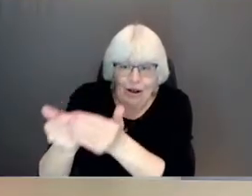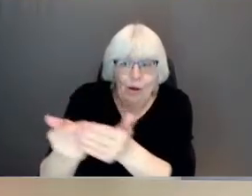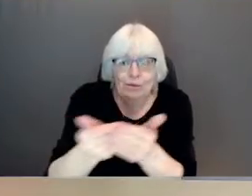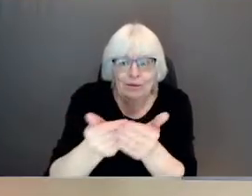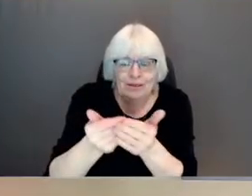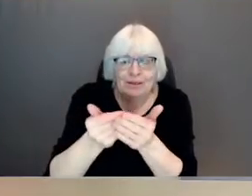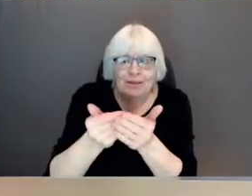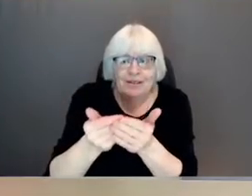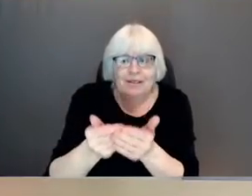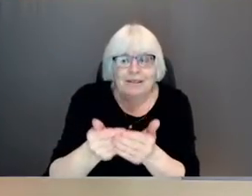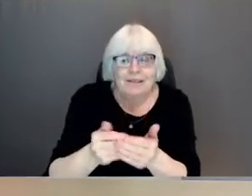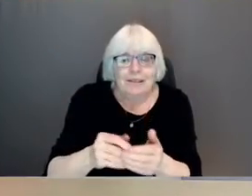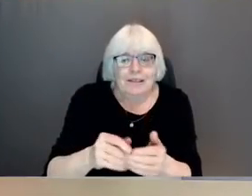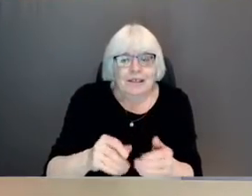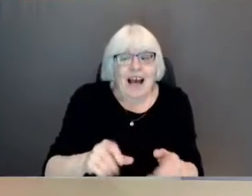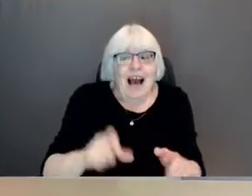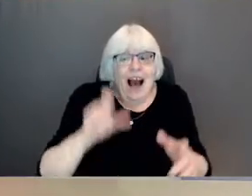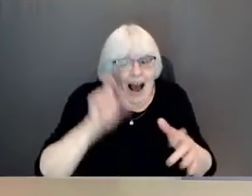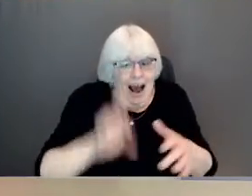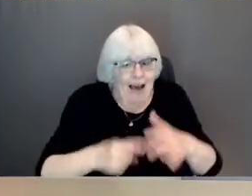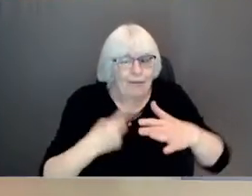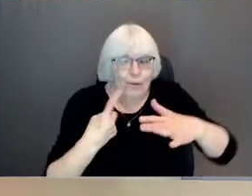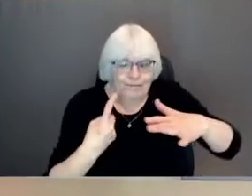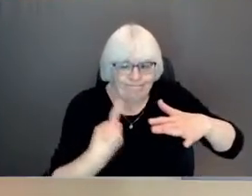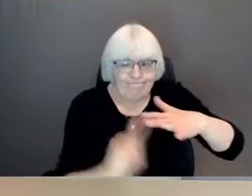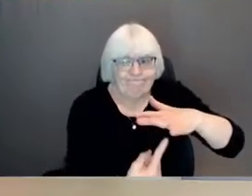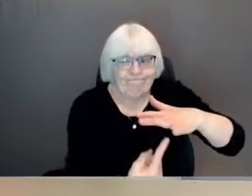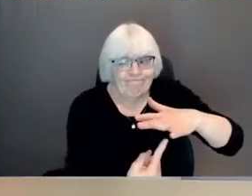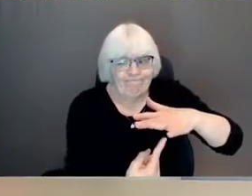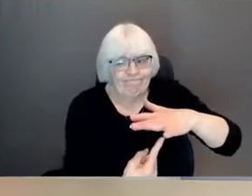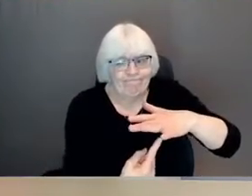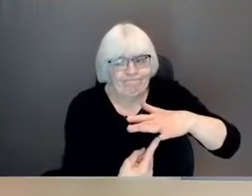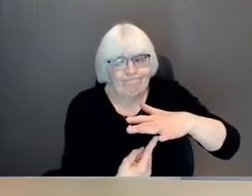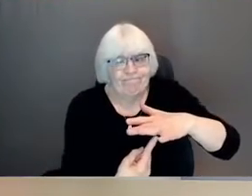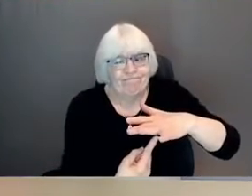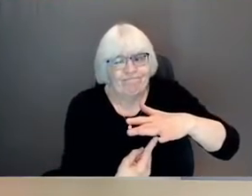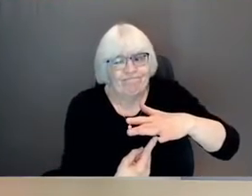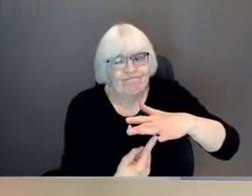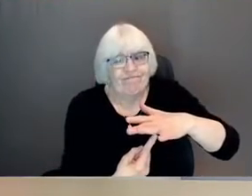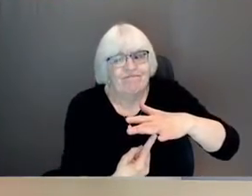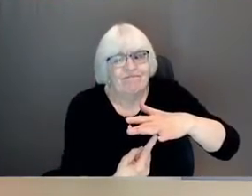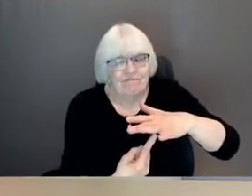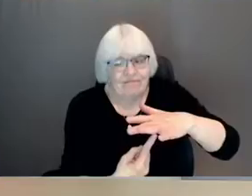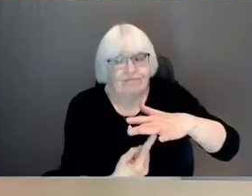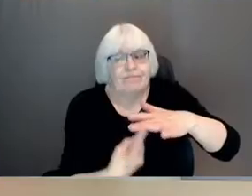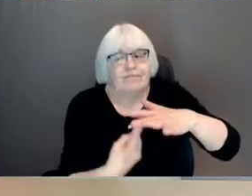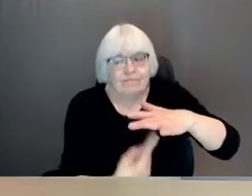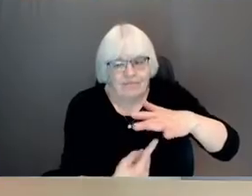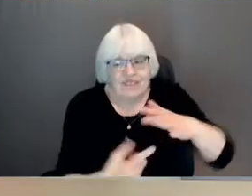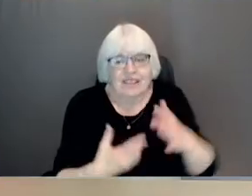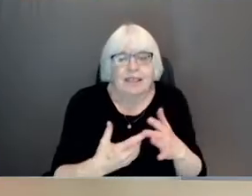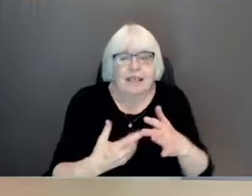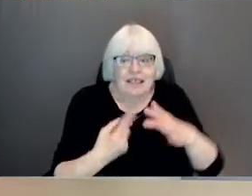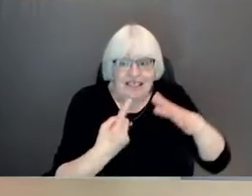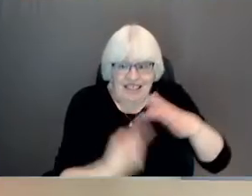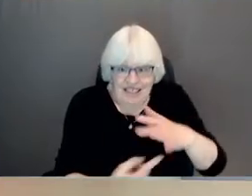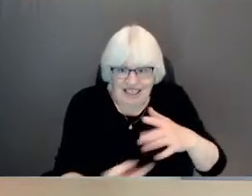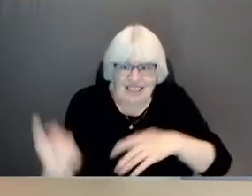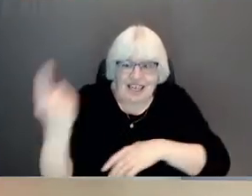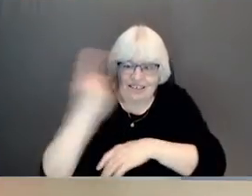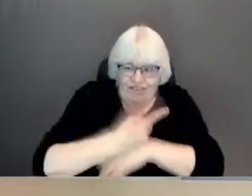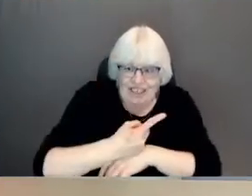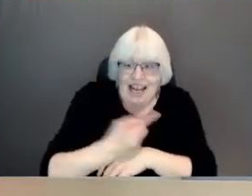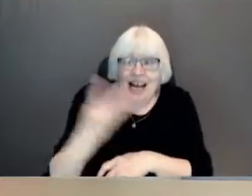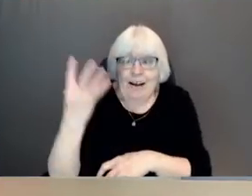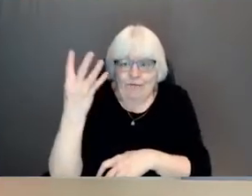have a negative day 4 test at a health PI clinic, they can leave isolation. They should self-monitor for symptoms for an additional